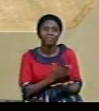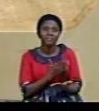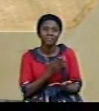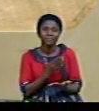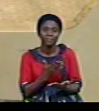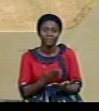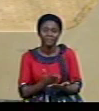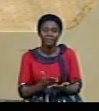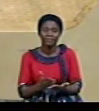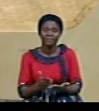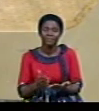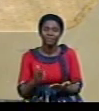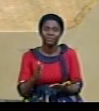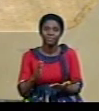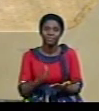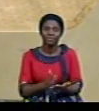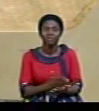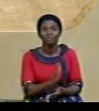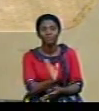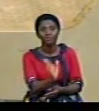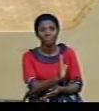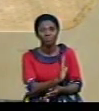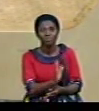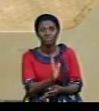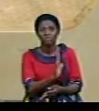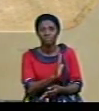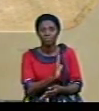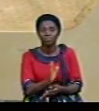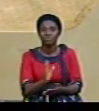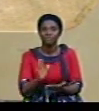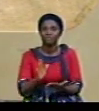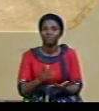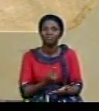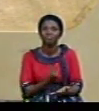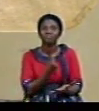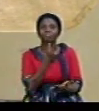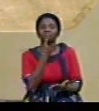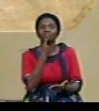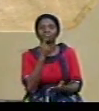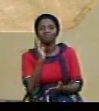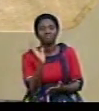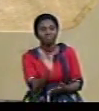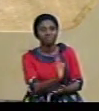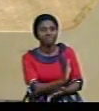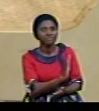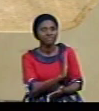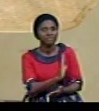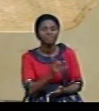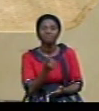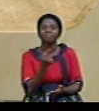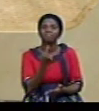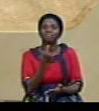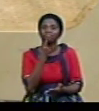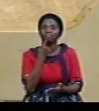bye bye bye disappointment bye-bye disappointment